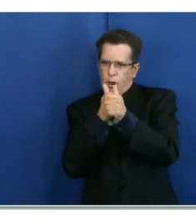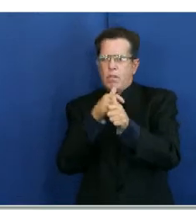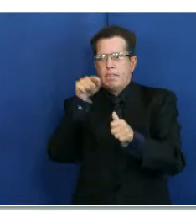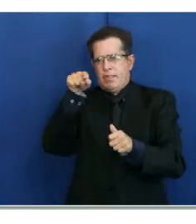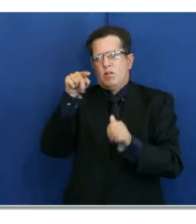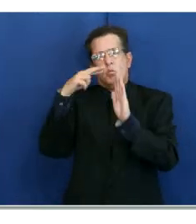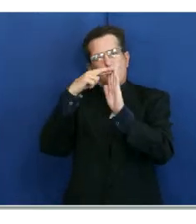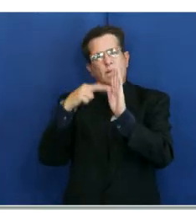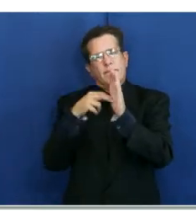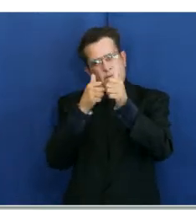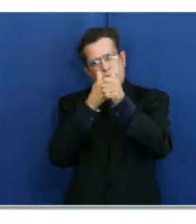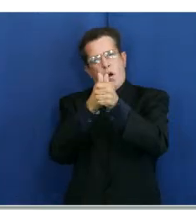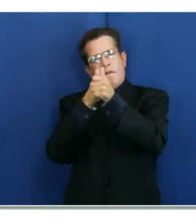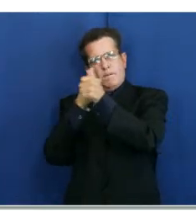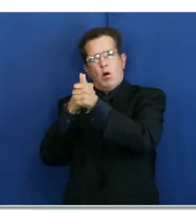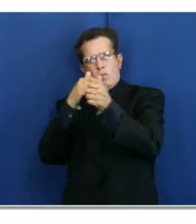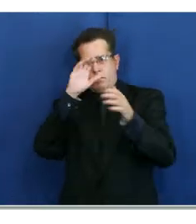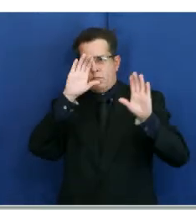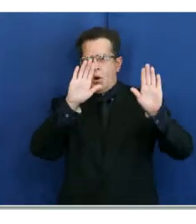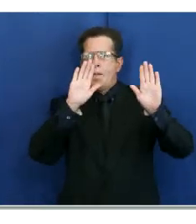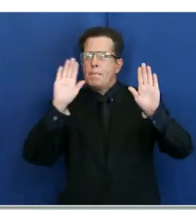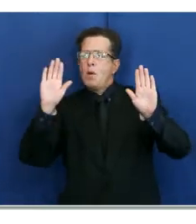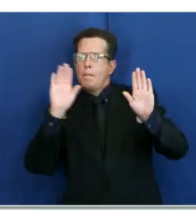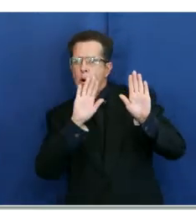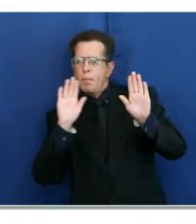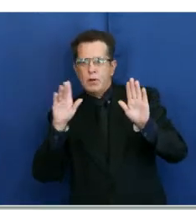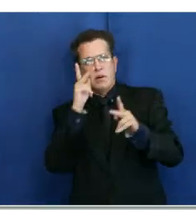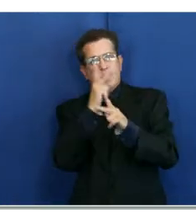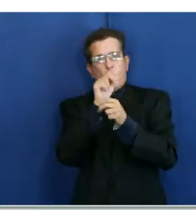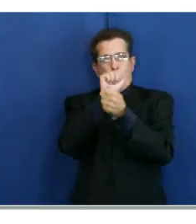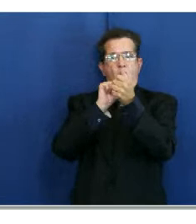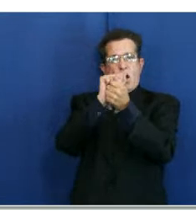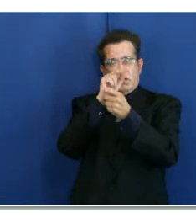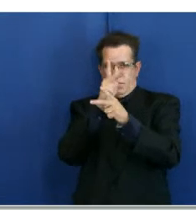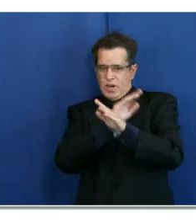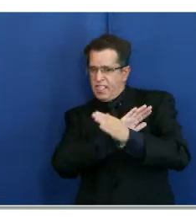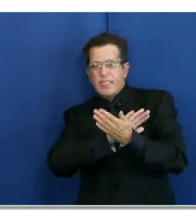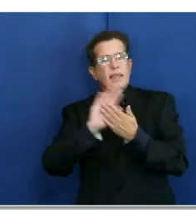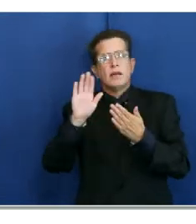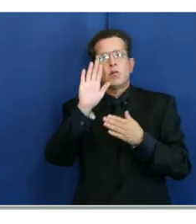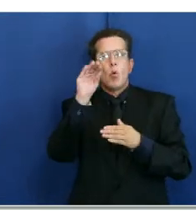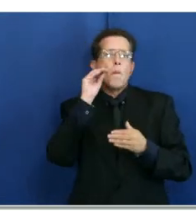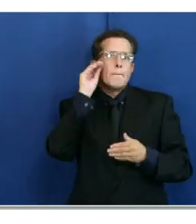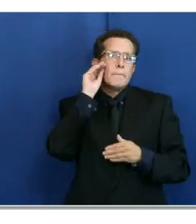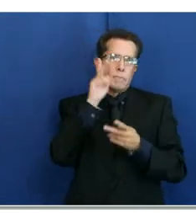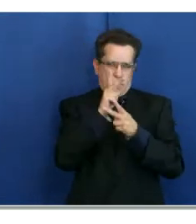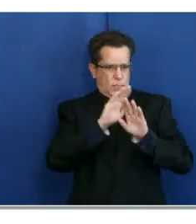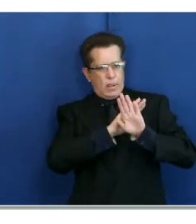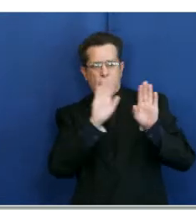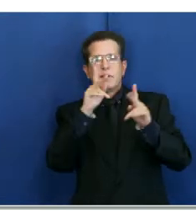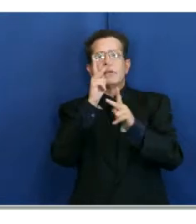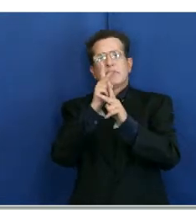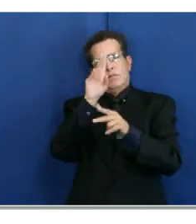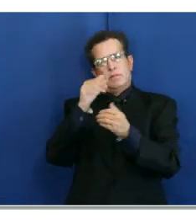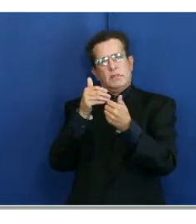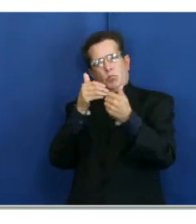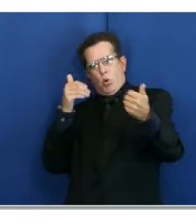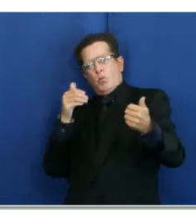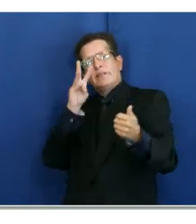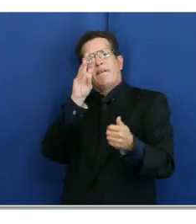slide. And these include washing your hands and maintaining good sanitation, keeping 6 feet apart,